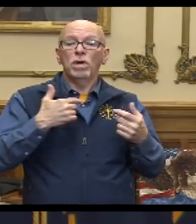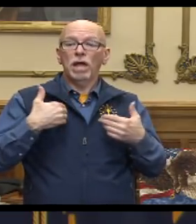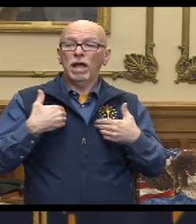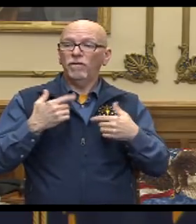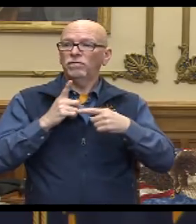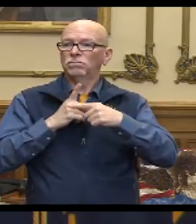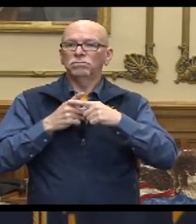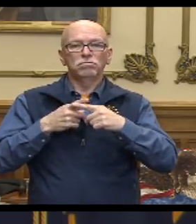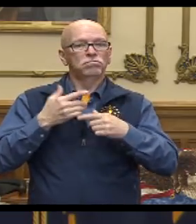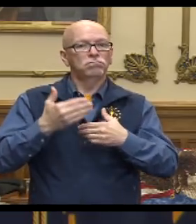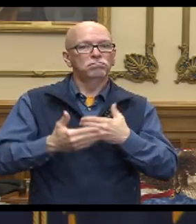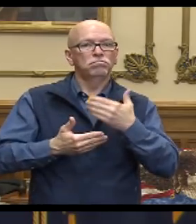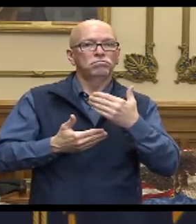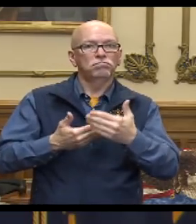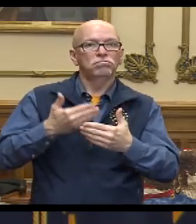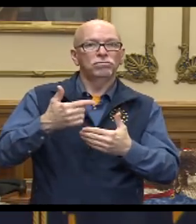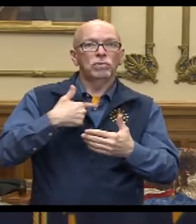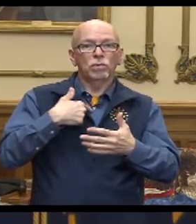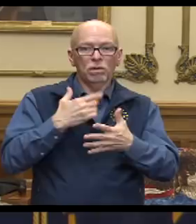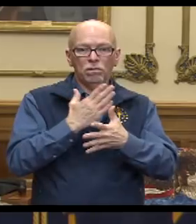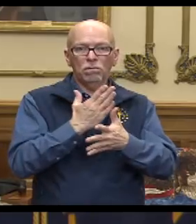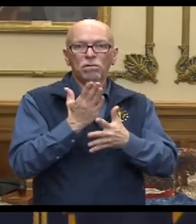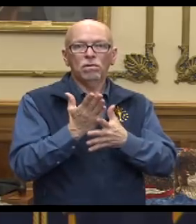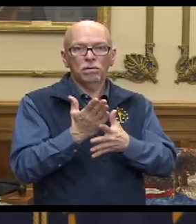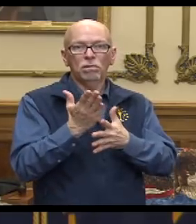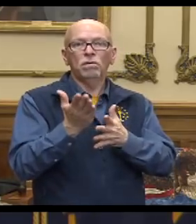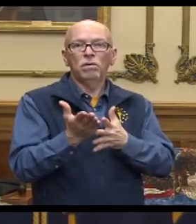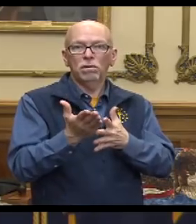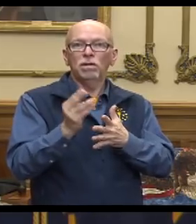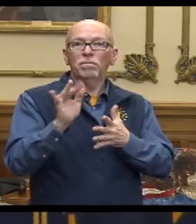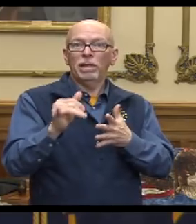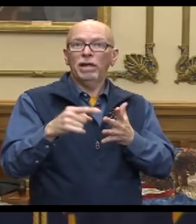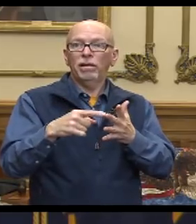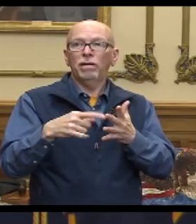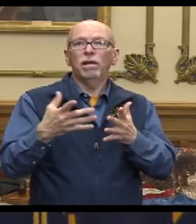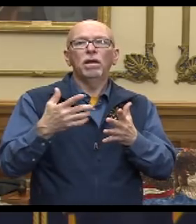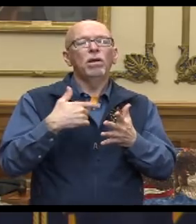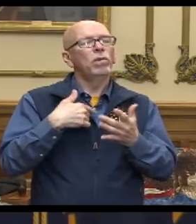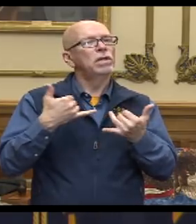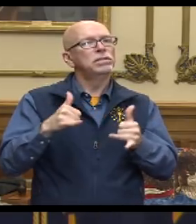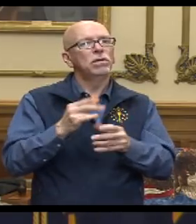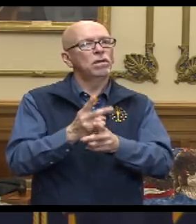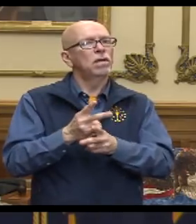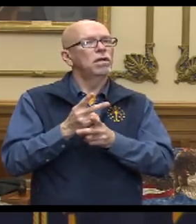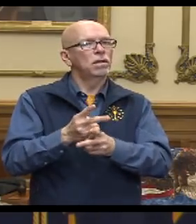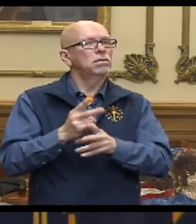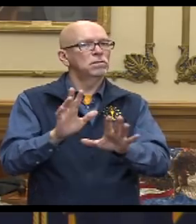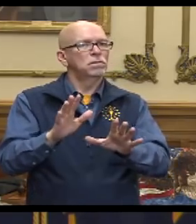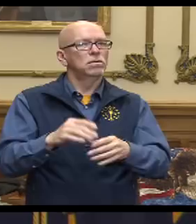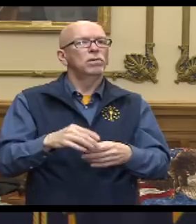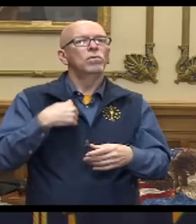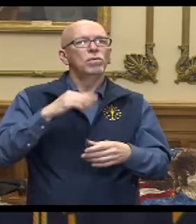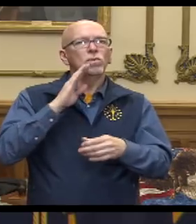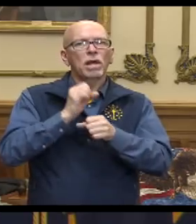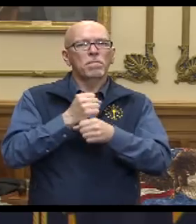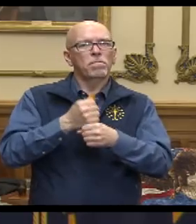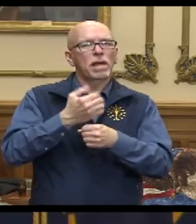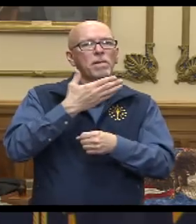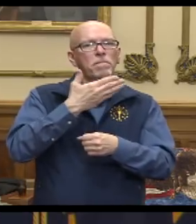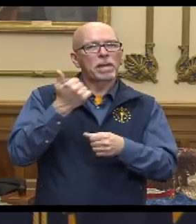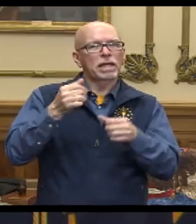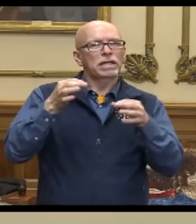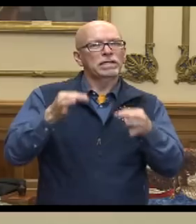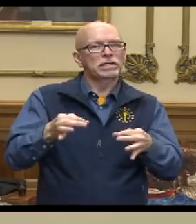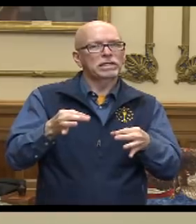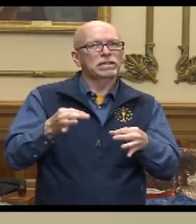to move into this stage later in May, we will be cautious and make the best decisions for